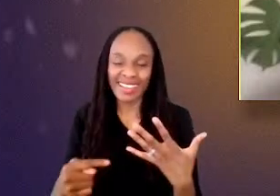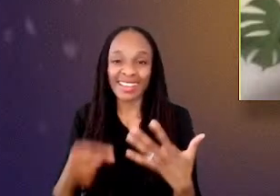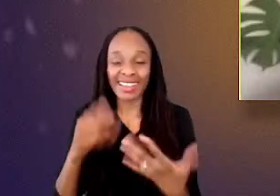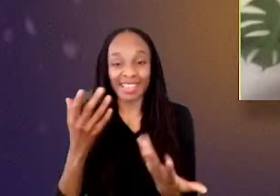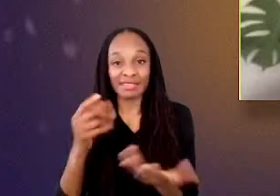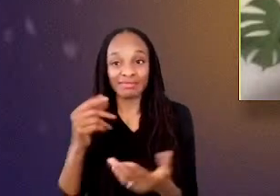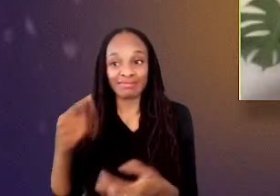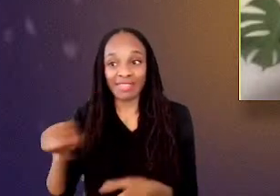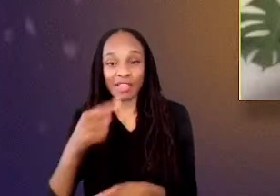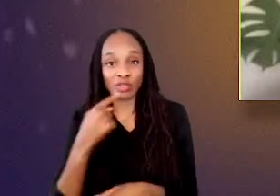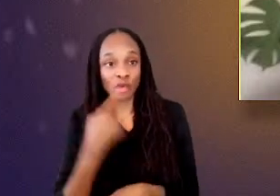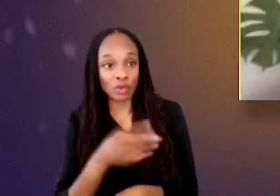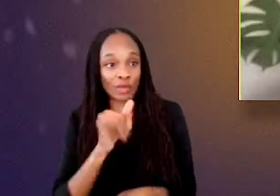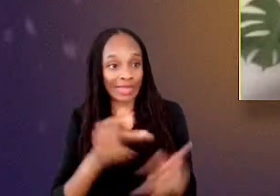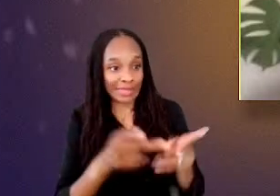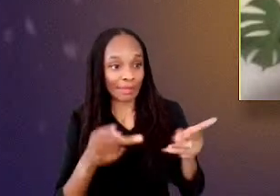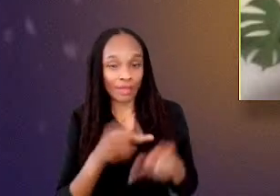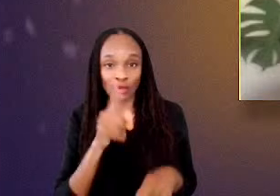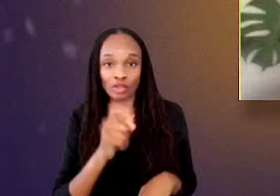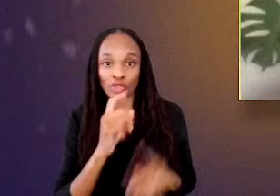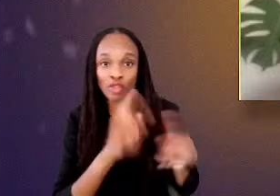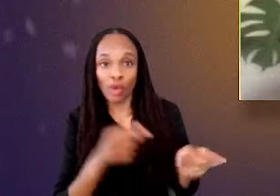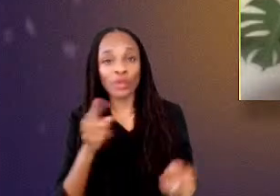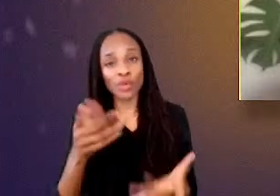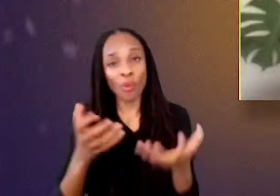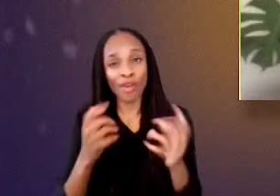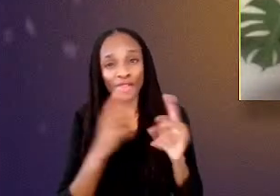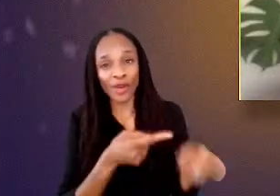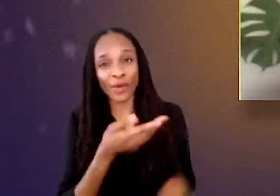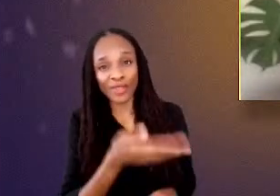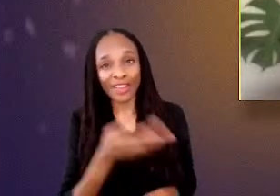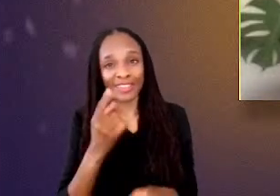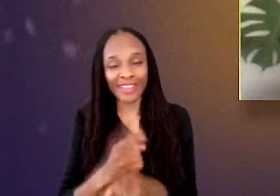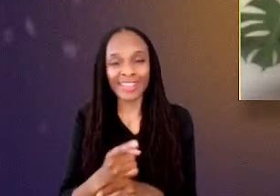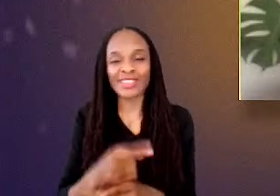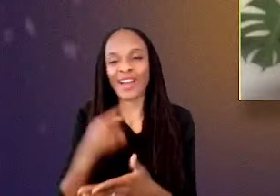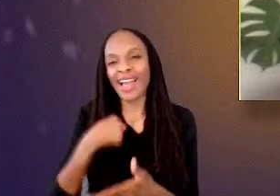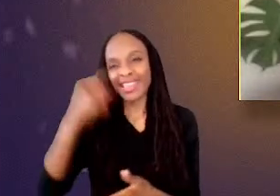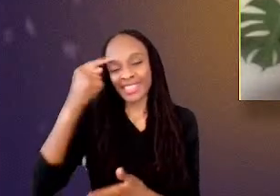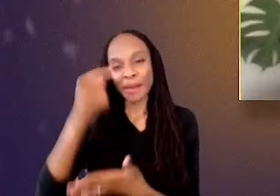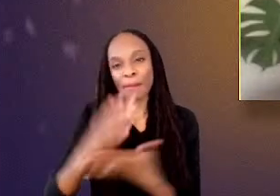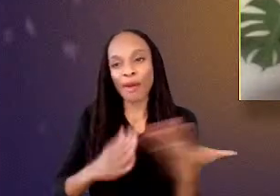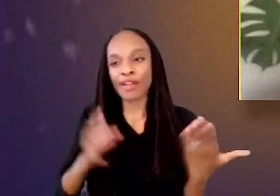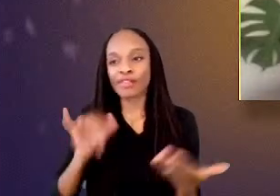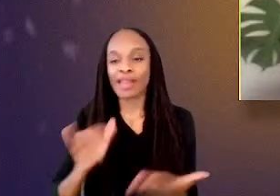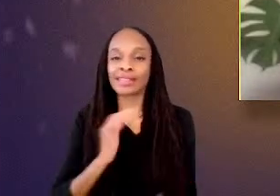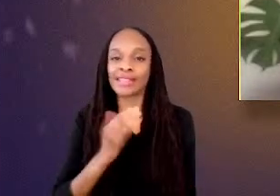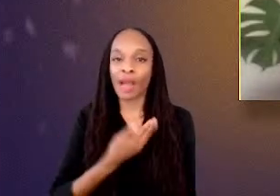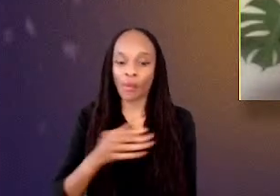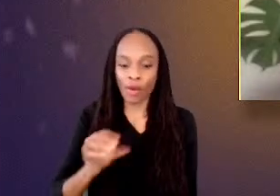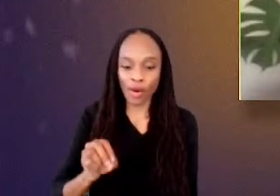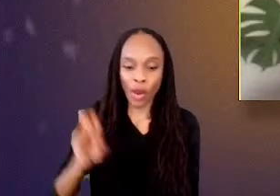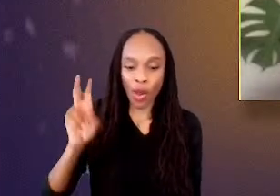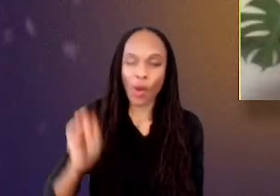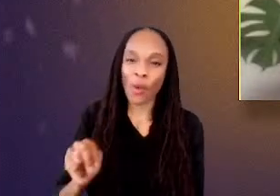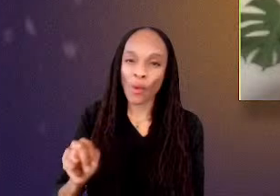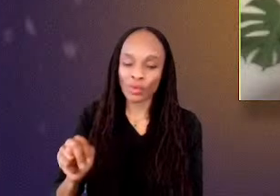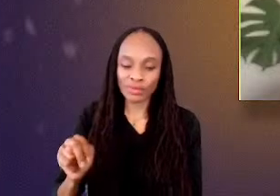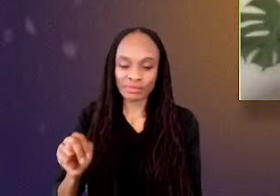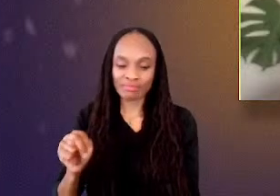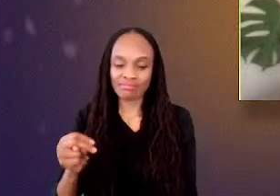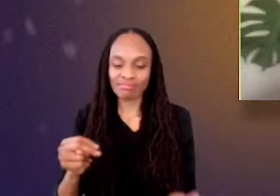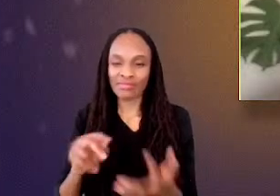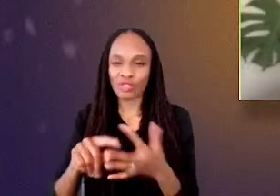be there, right? So I think part of it is like our own, like, you know, getting the scales away from our eyes a little bit